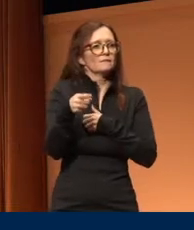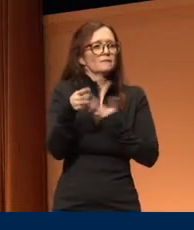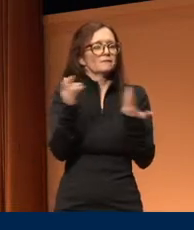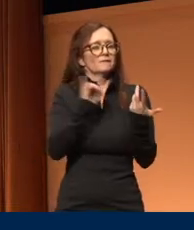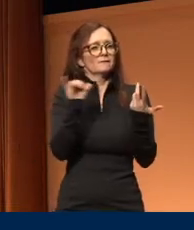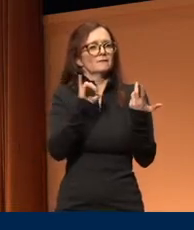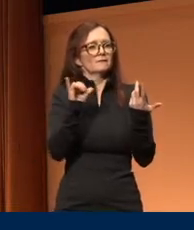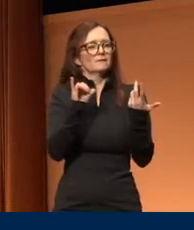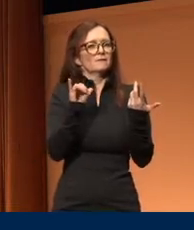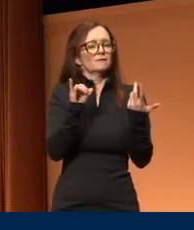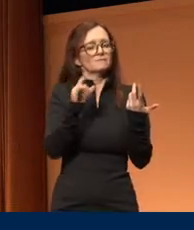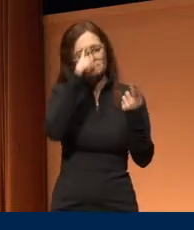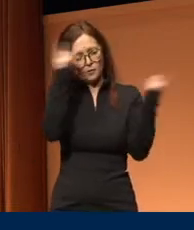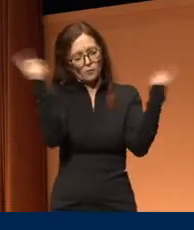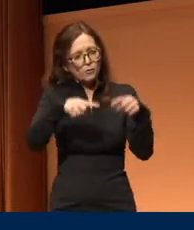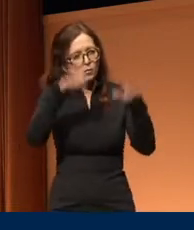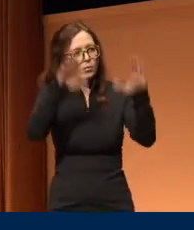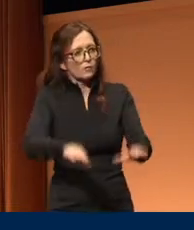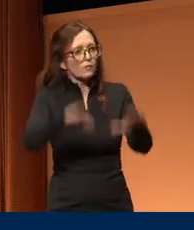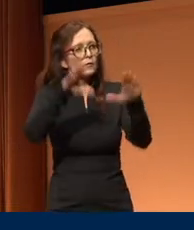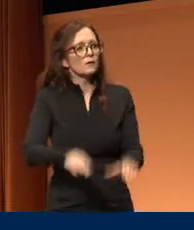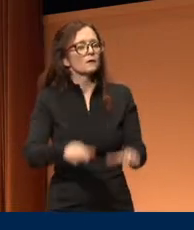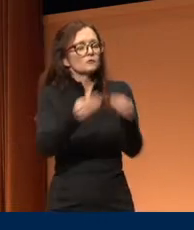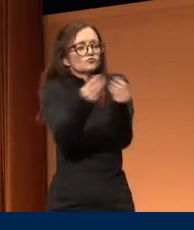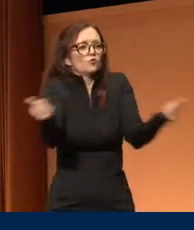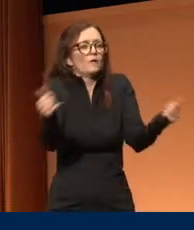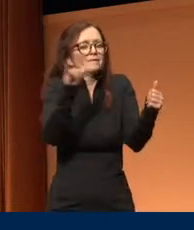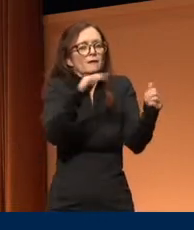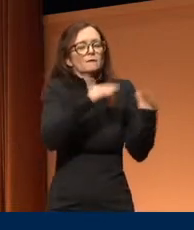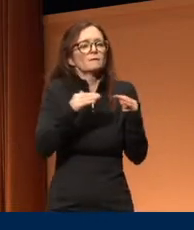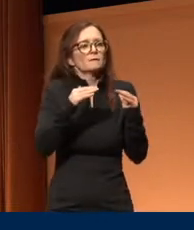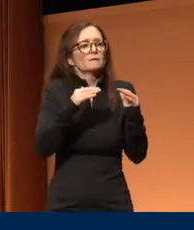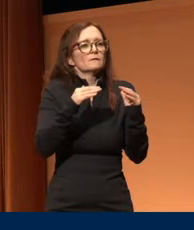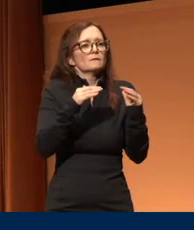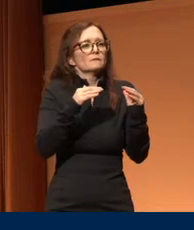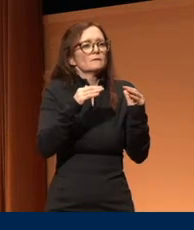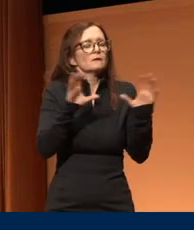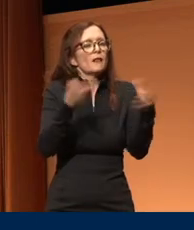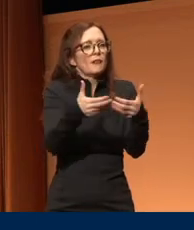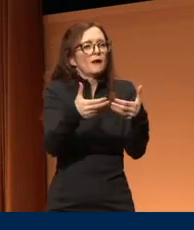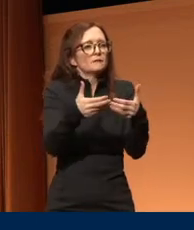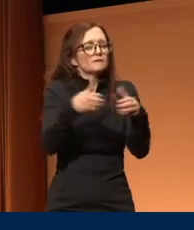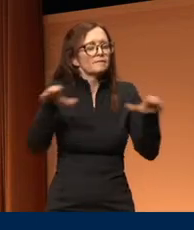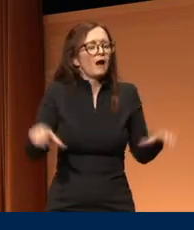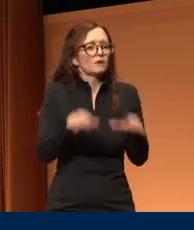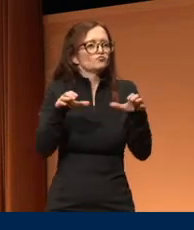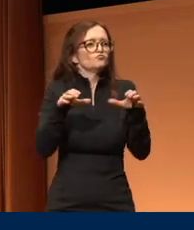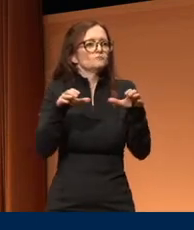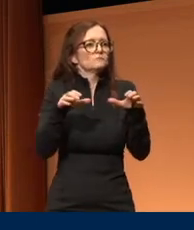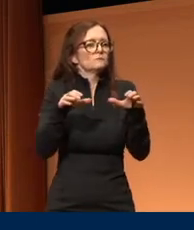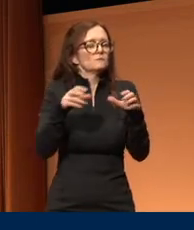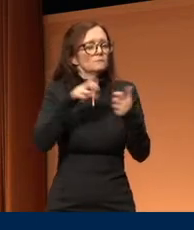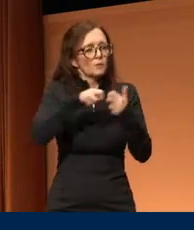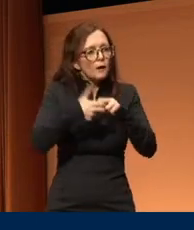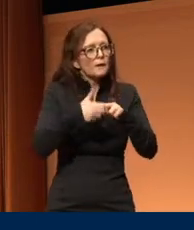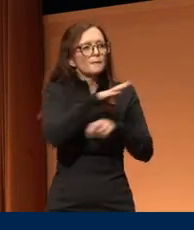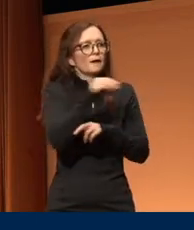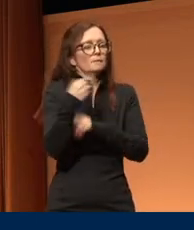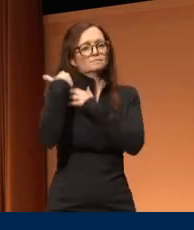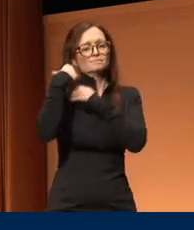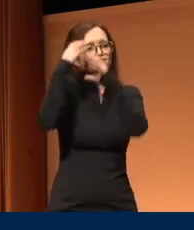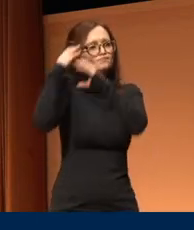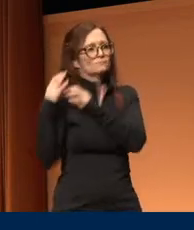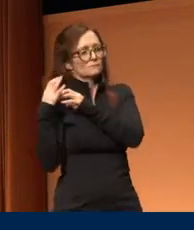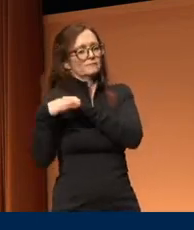of subordination to a sovereign that then solves the collective action problem and takes on the responsibility of defining what's right and